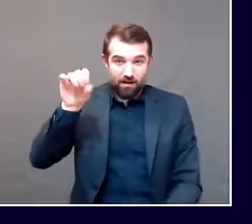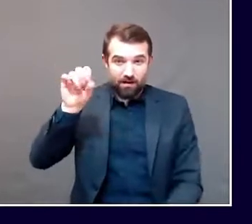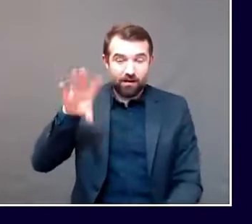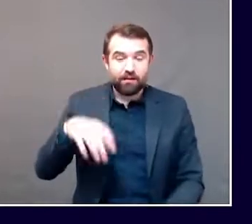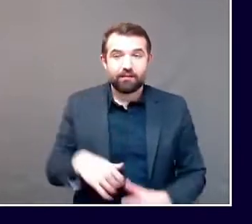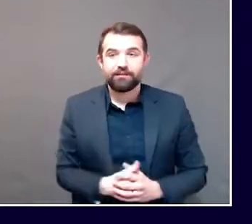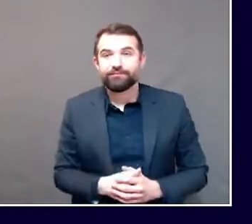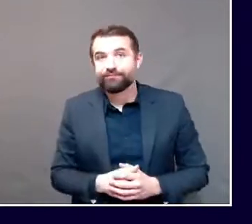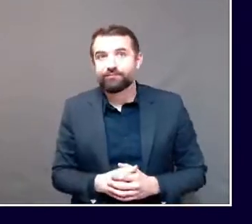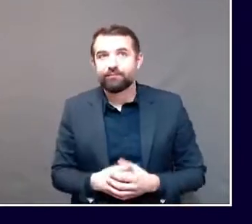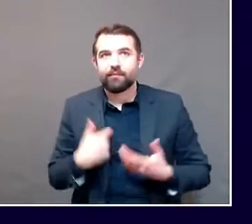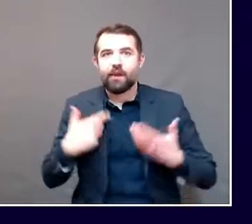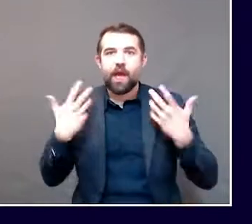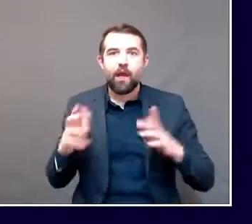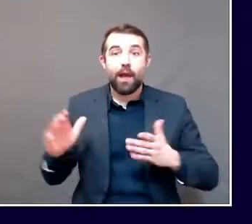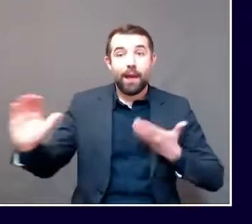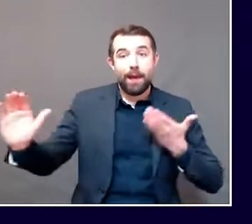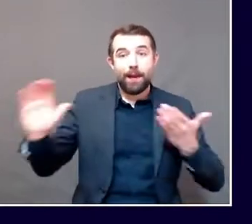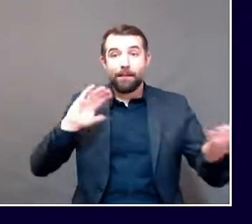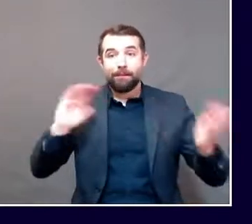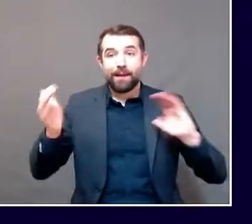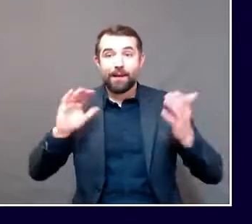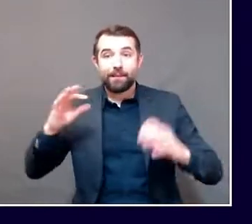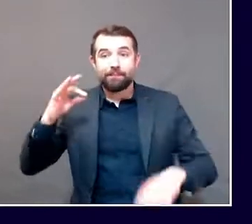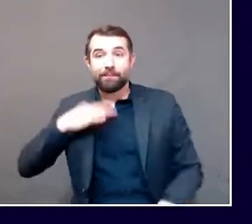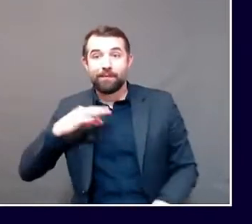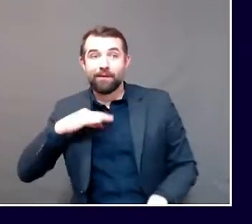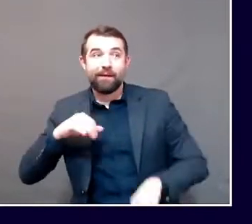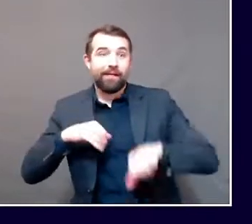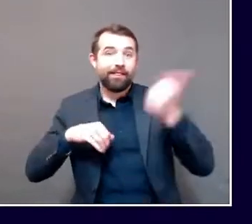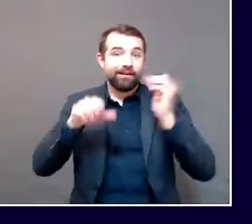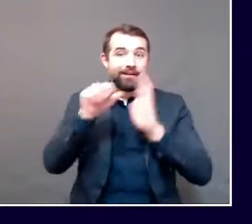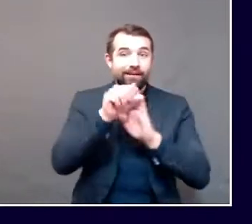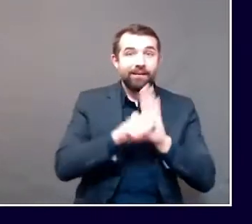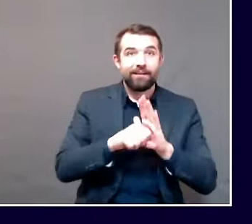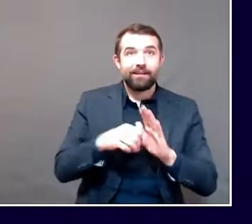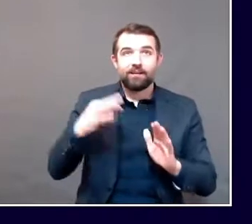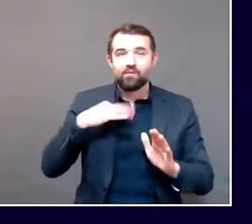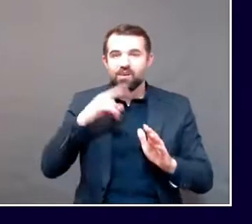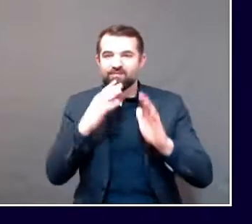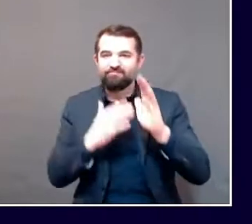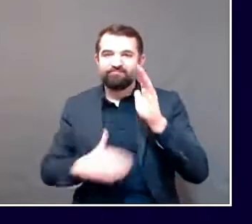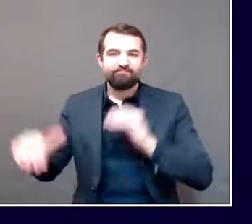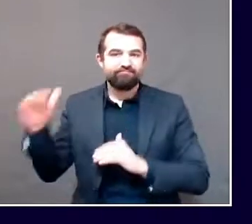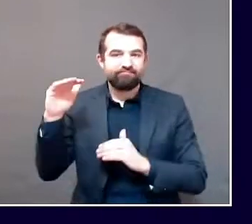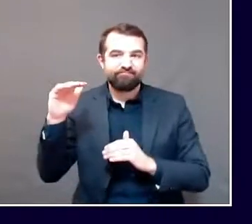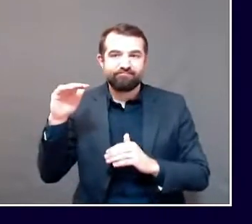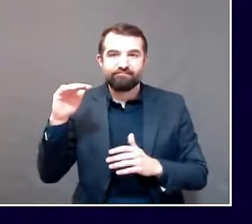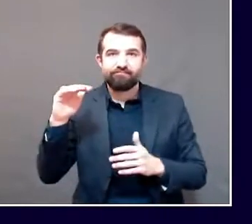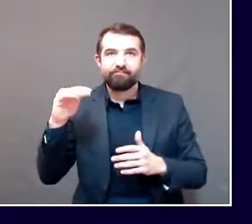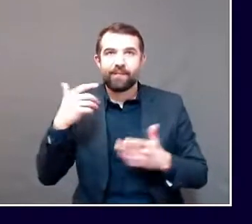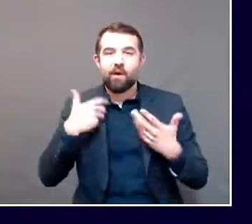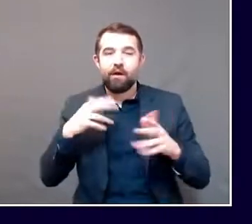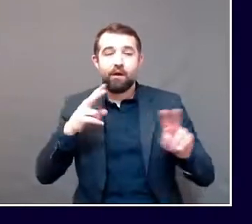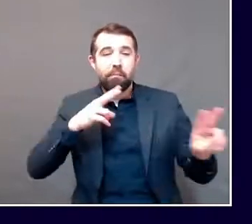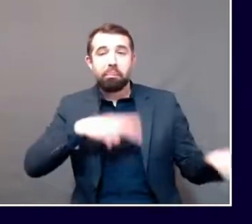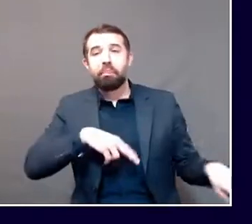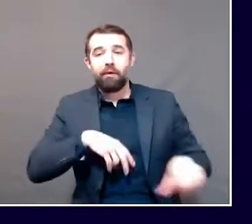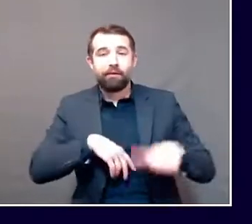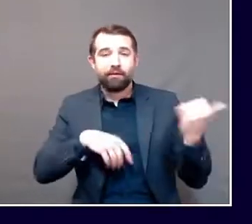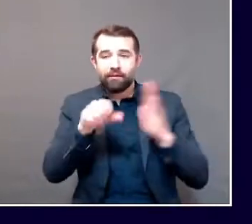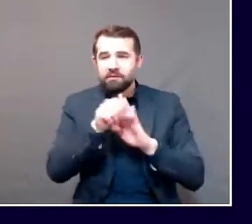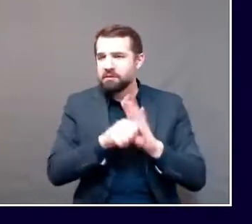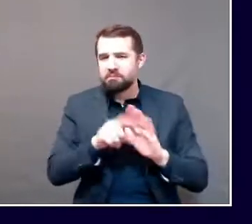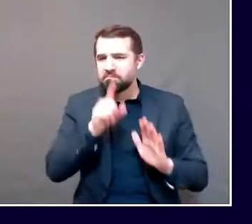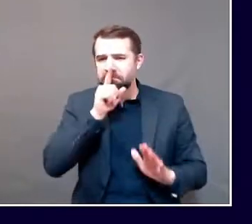to make other states look bad. It's just not how I do business. And the same applies with respect to vaccines. But